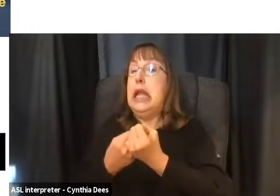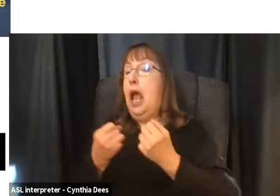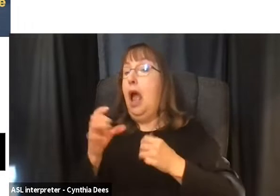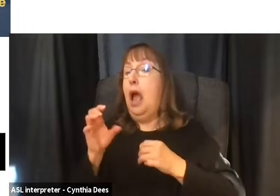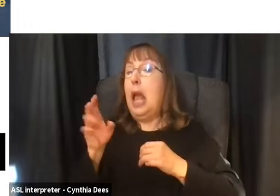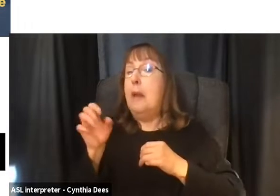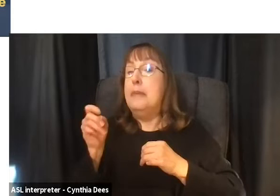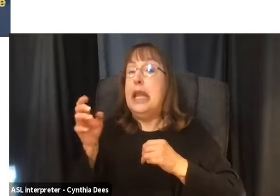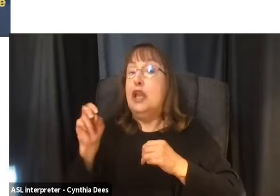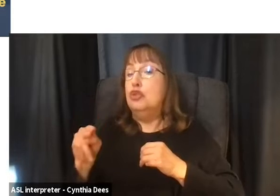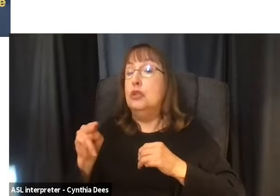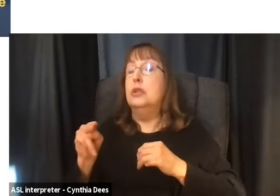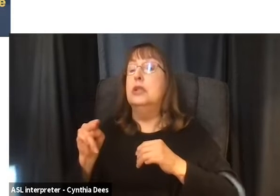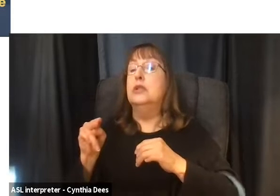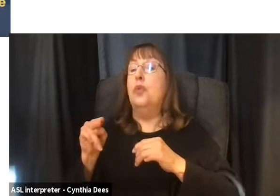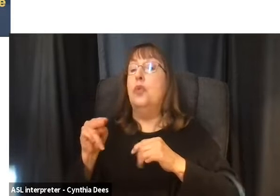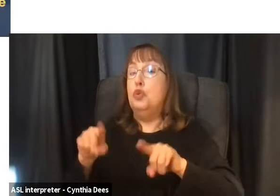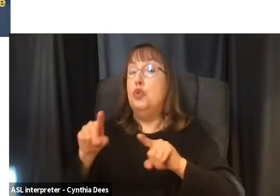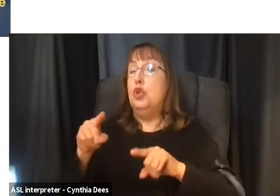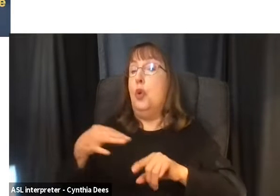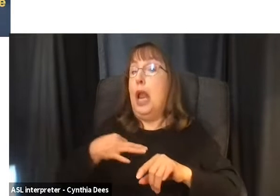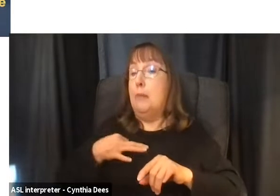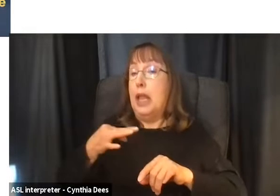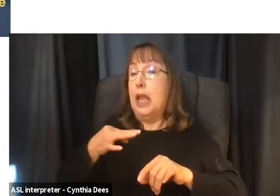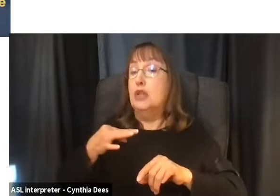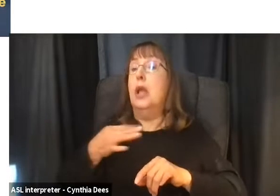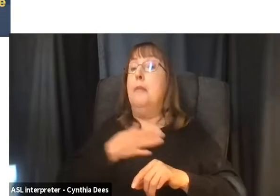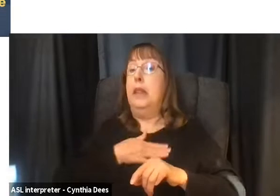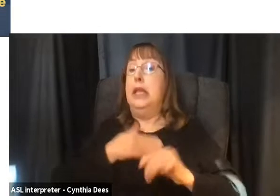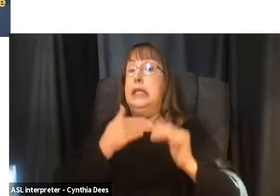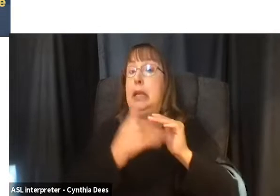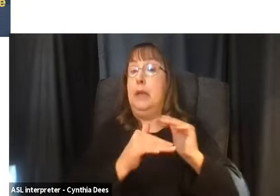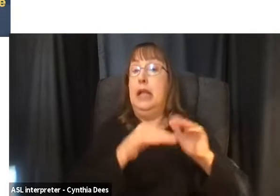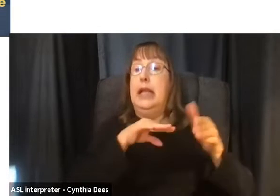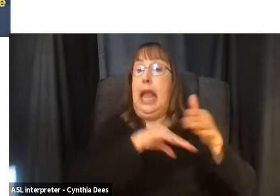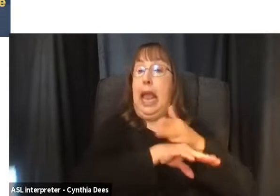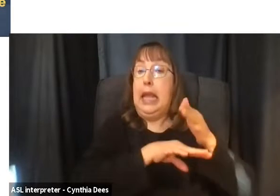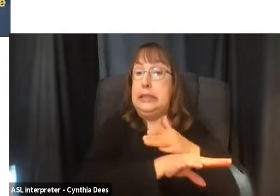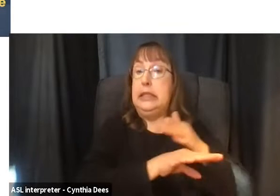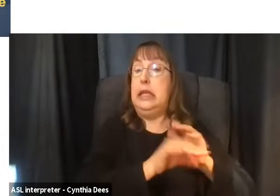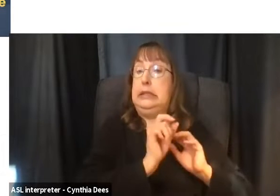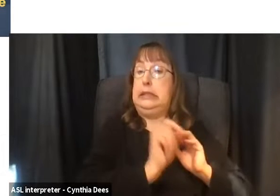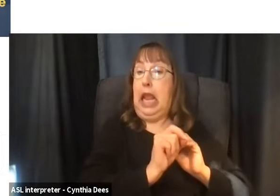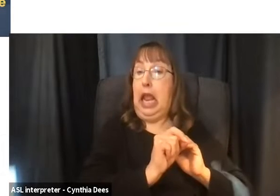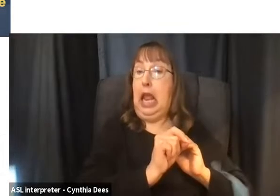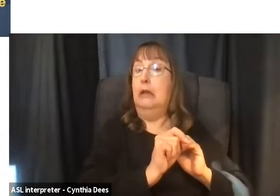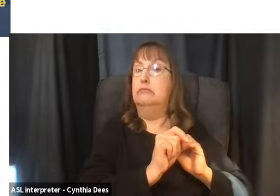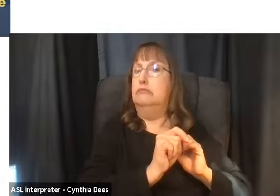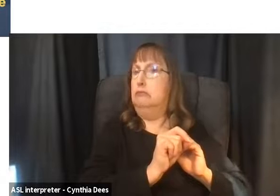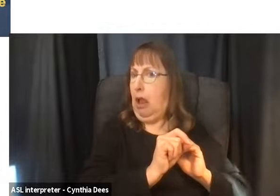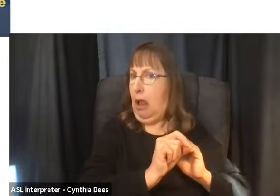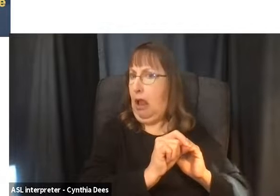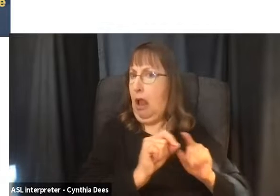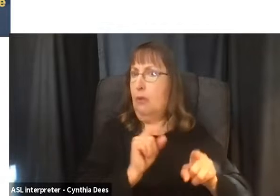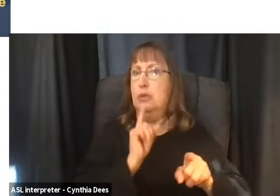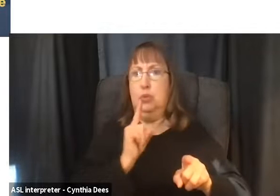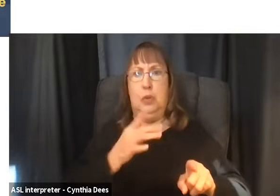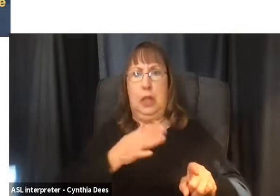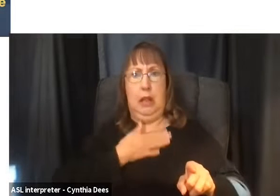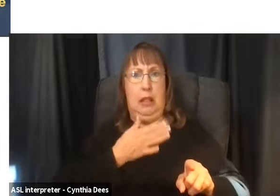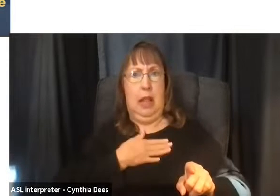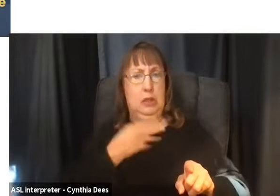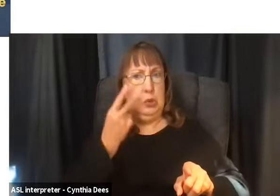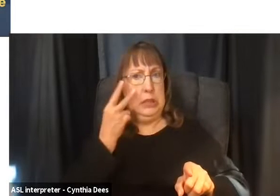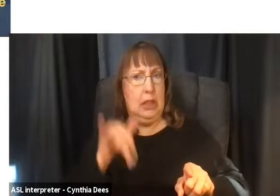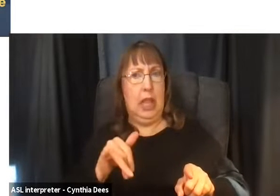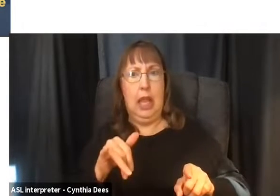to this posting, please email us at access. And then the name of the company. And I was really glad to see that. And I was just thinking about